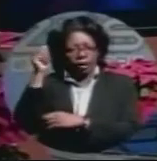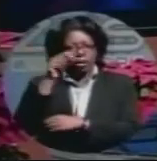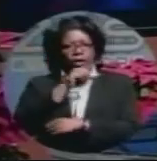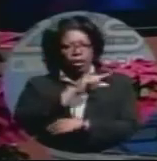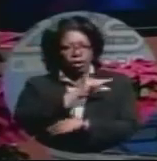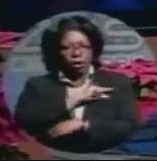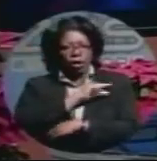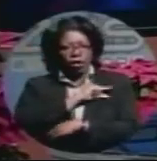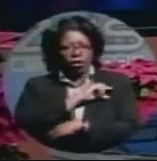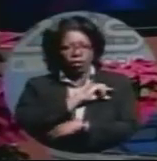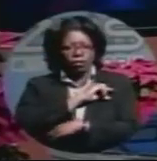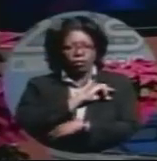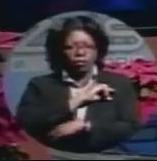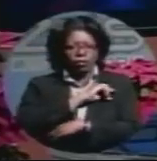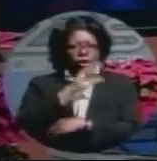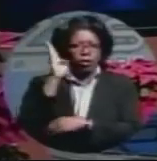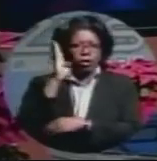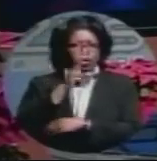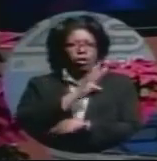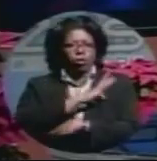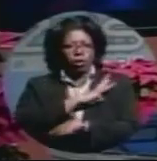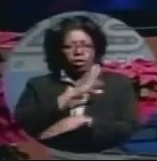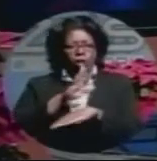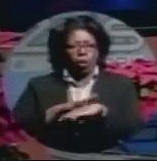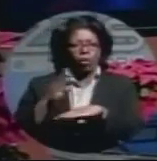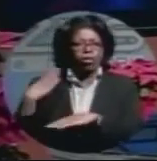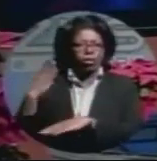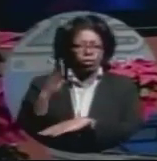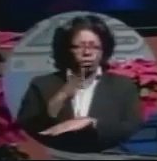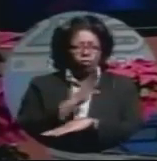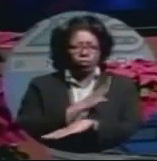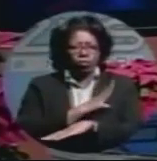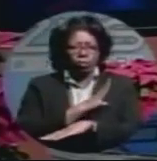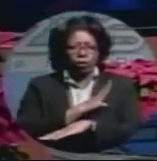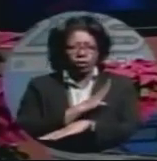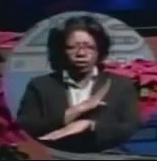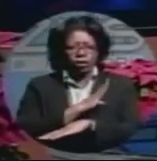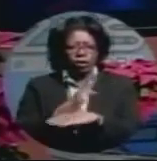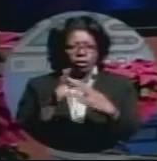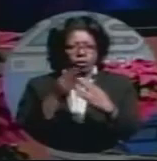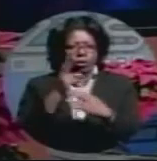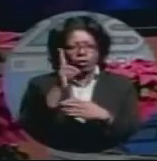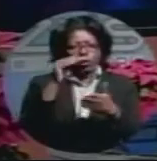Cargill. Belinda Wilson, who served on the board chaired by Patrick Ward between